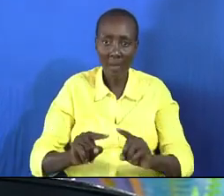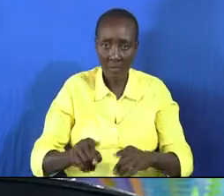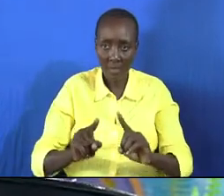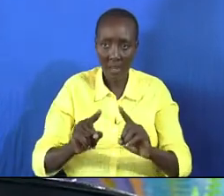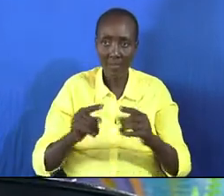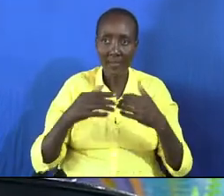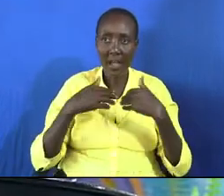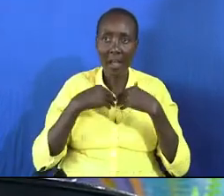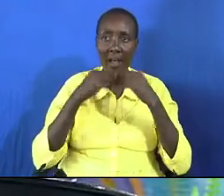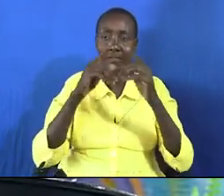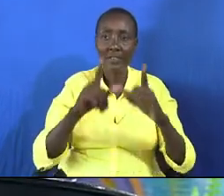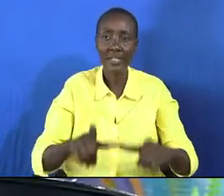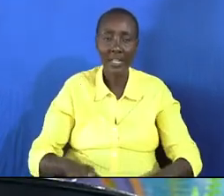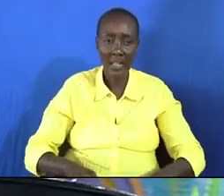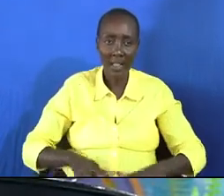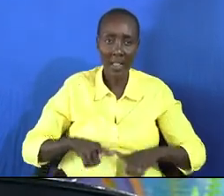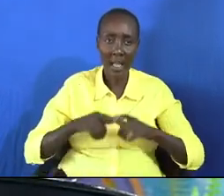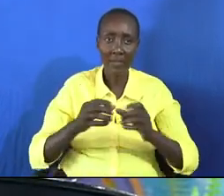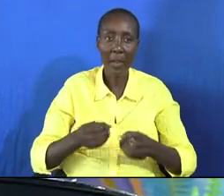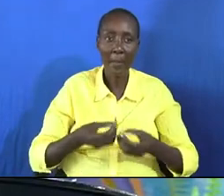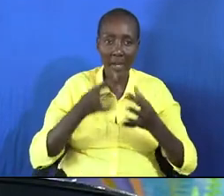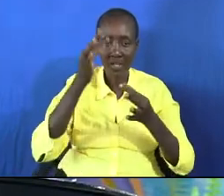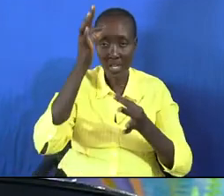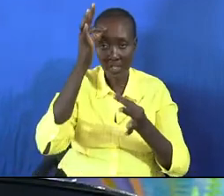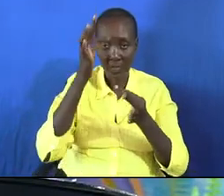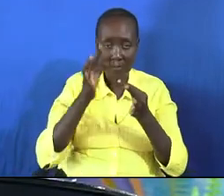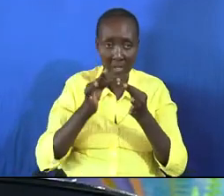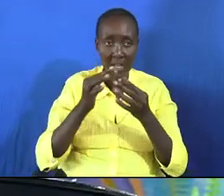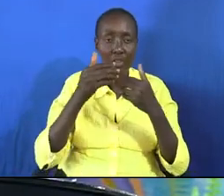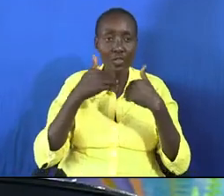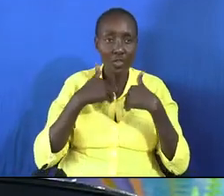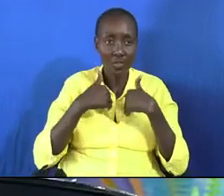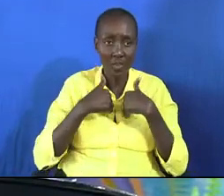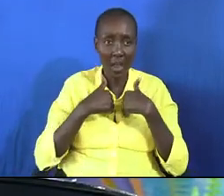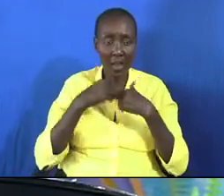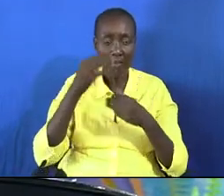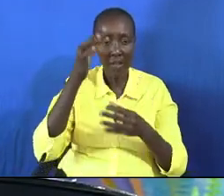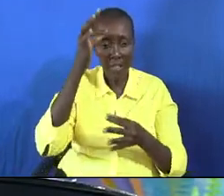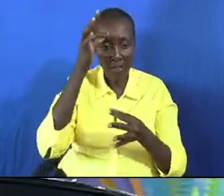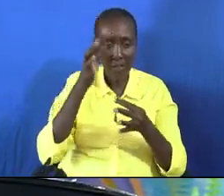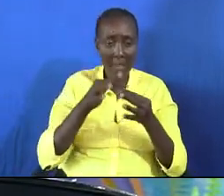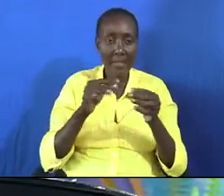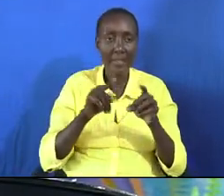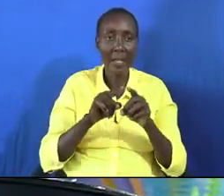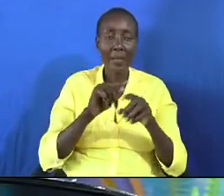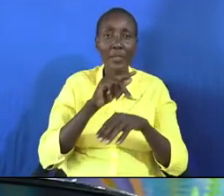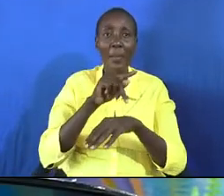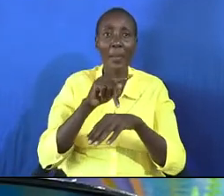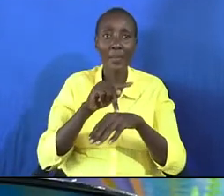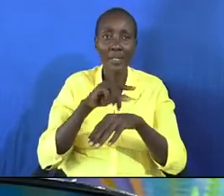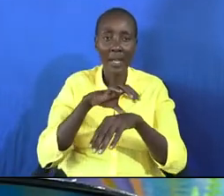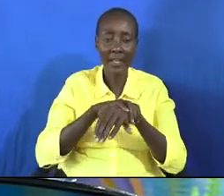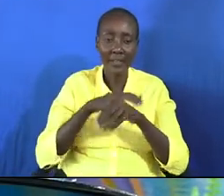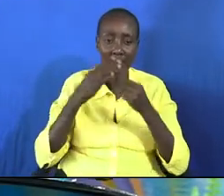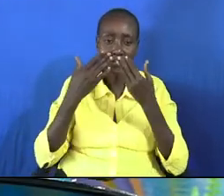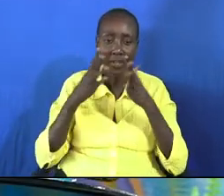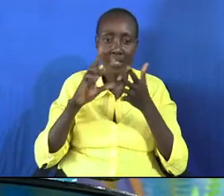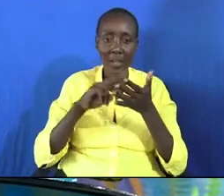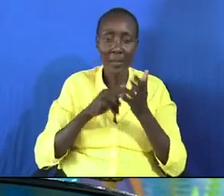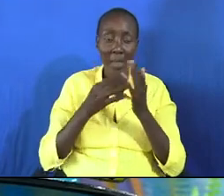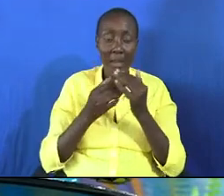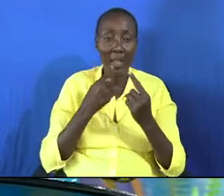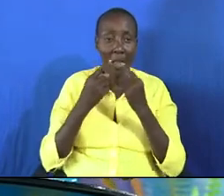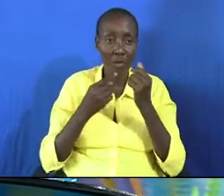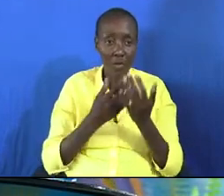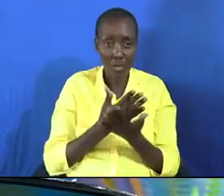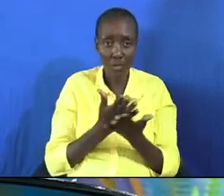like precious faith. So if you have obtained the faith like Peter had obtained, then he's speaking